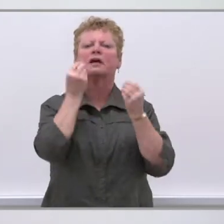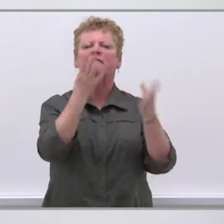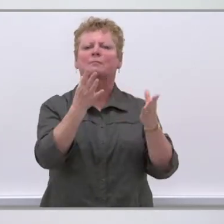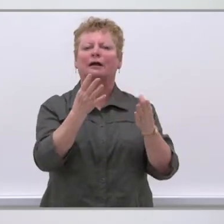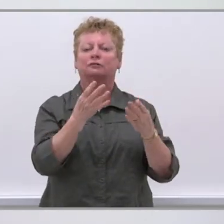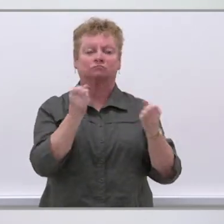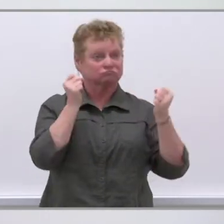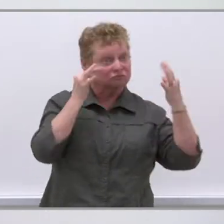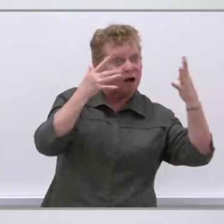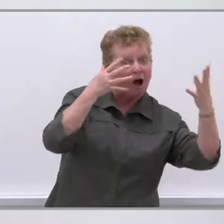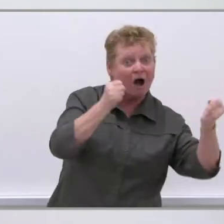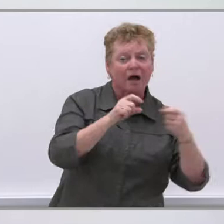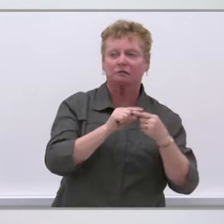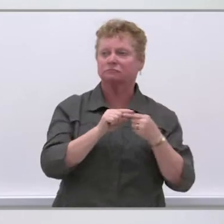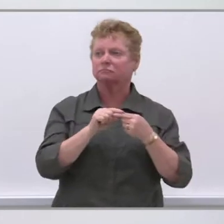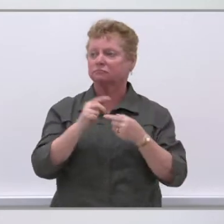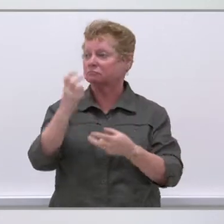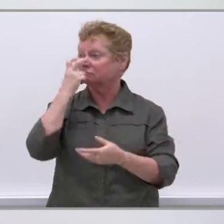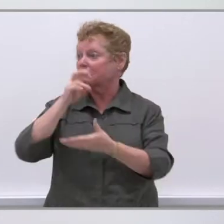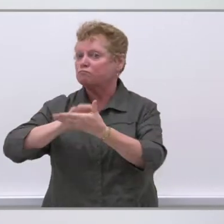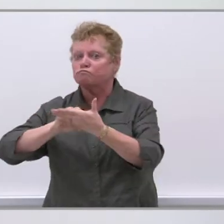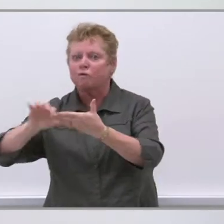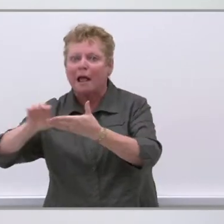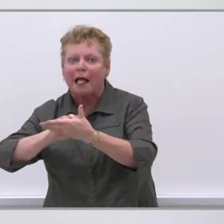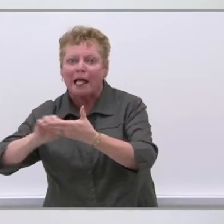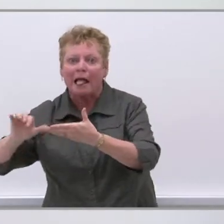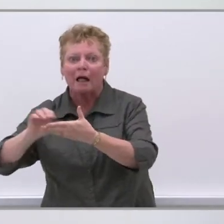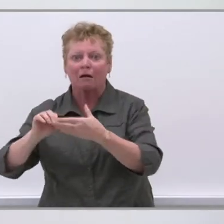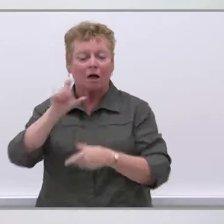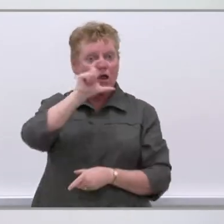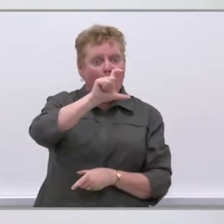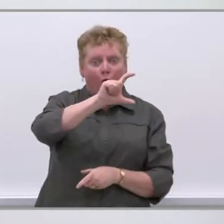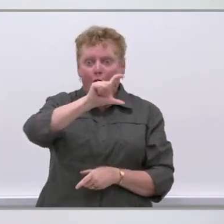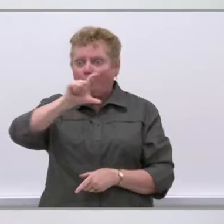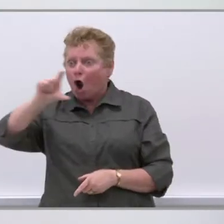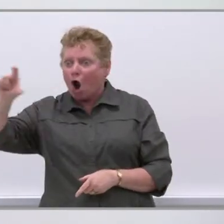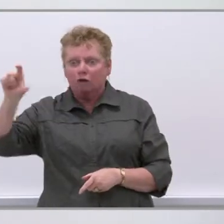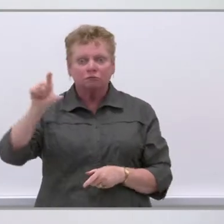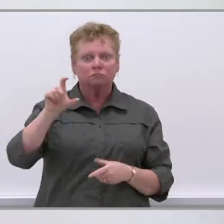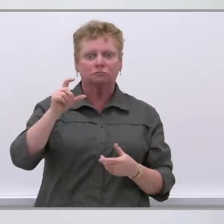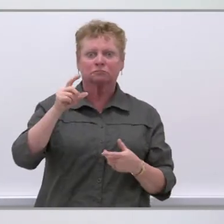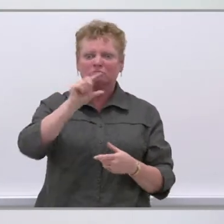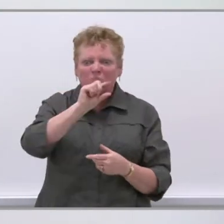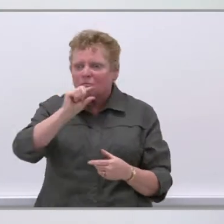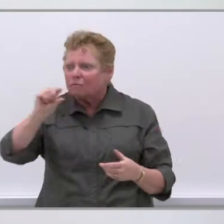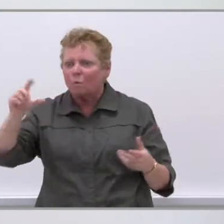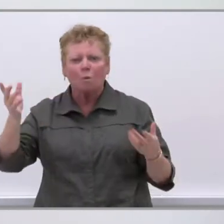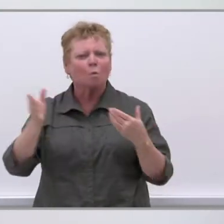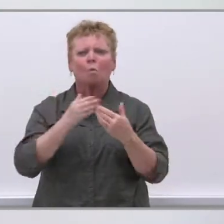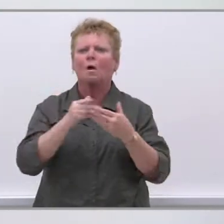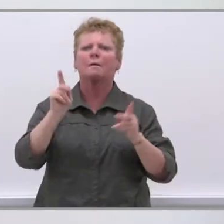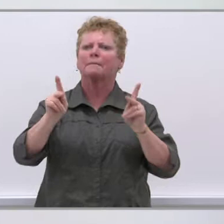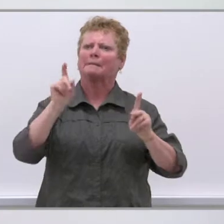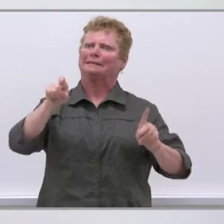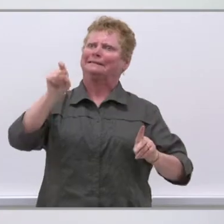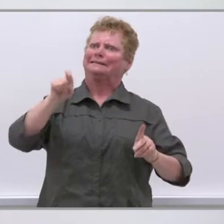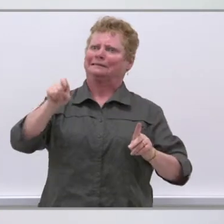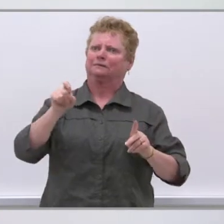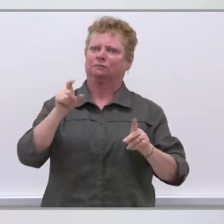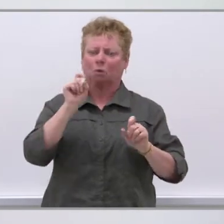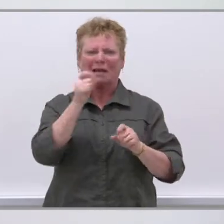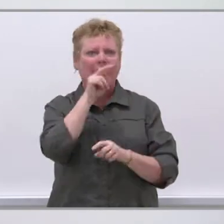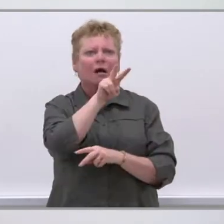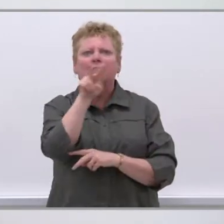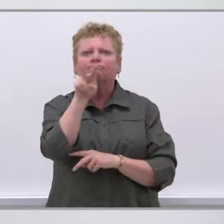sign language, in Braille, large print, whatever medium people need to be able to understand